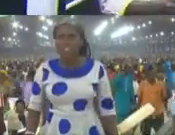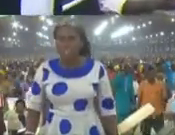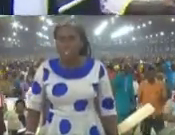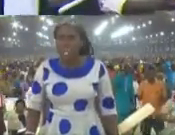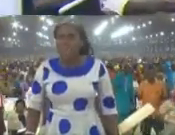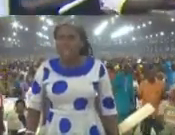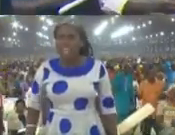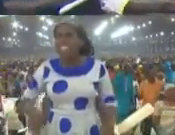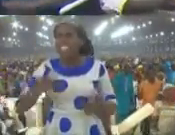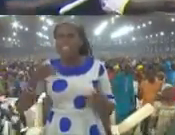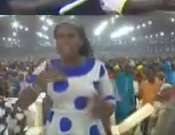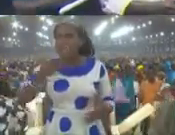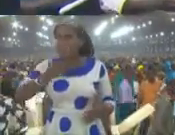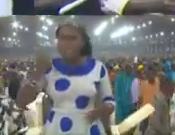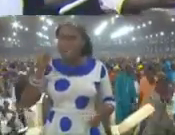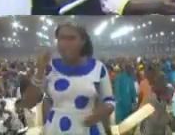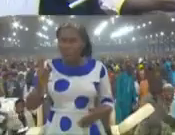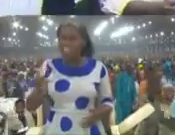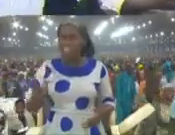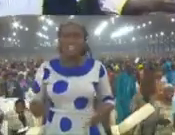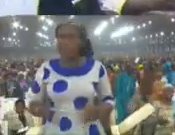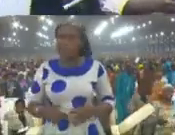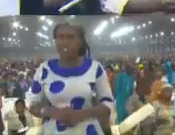Give me a better one.